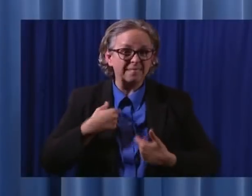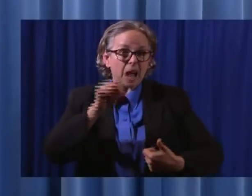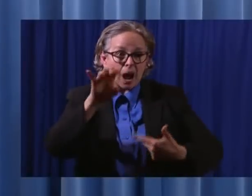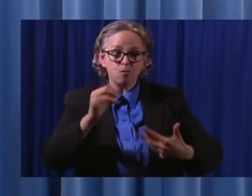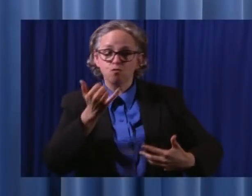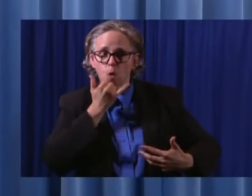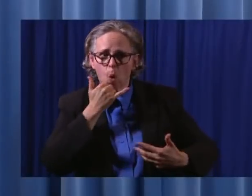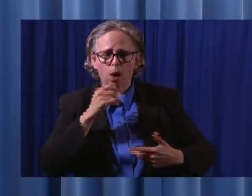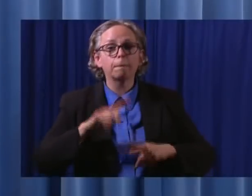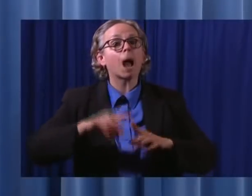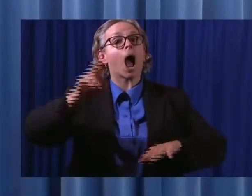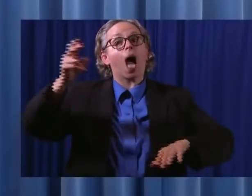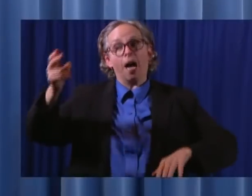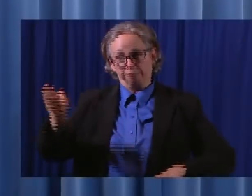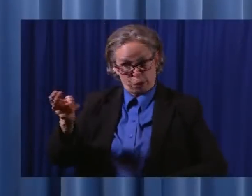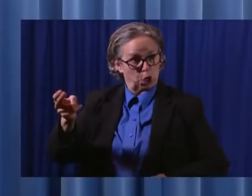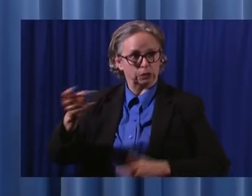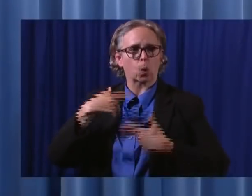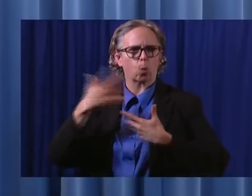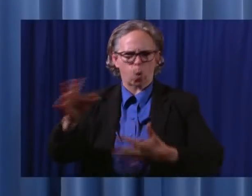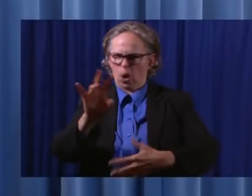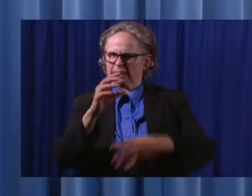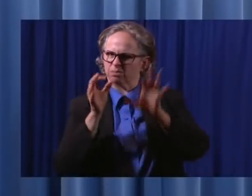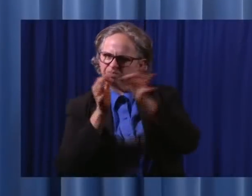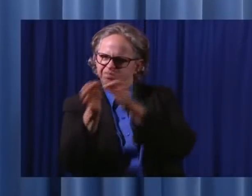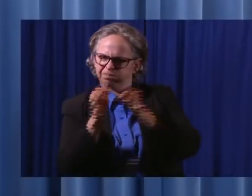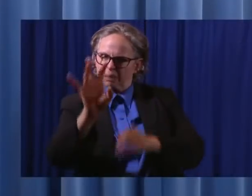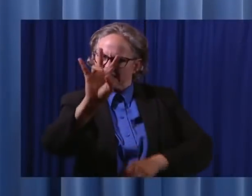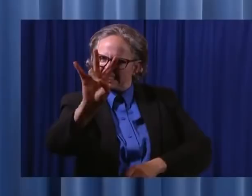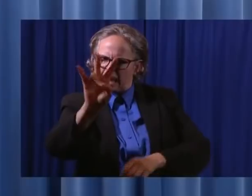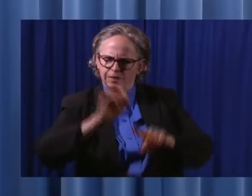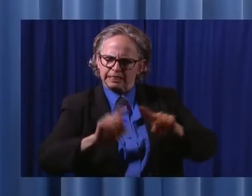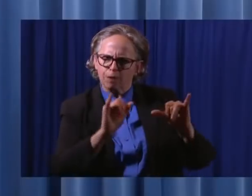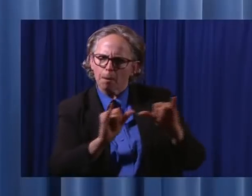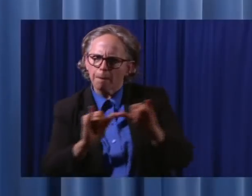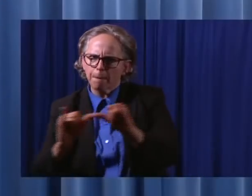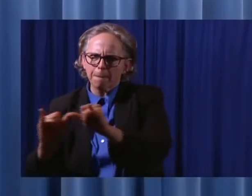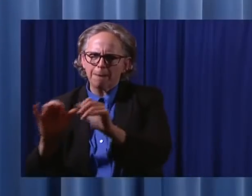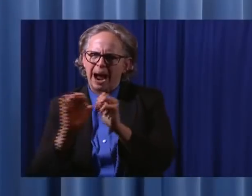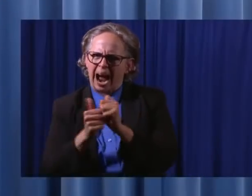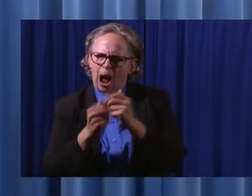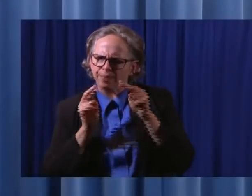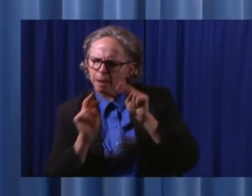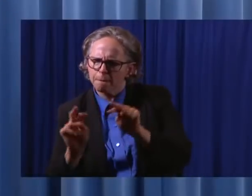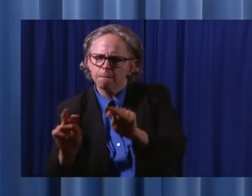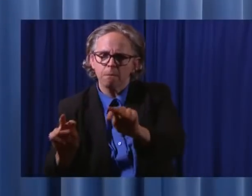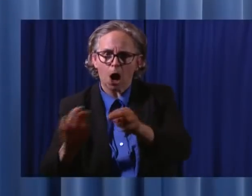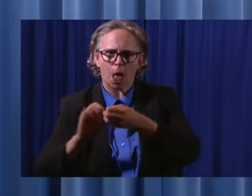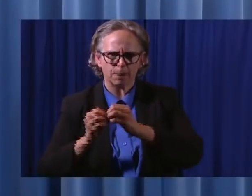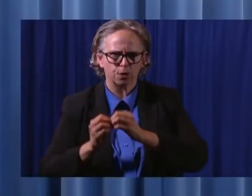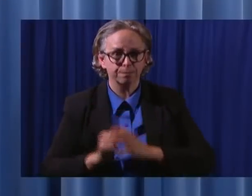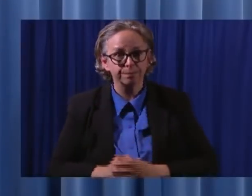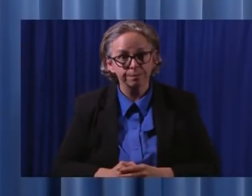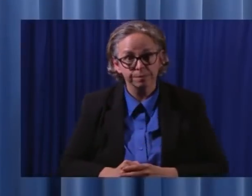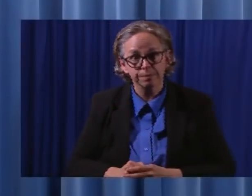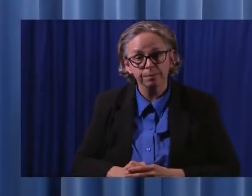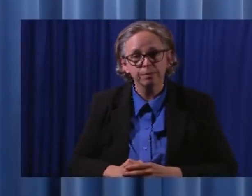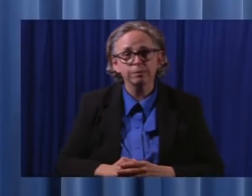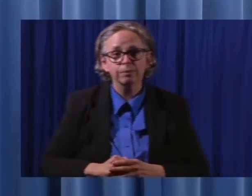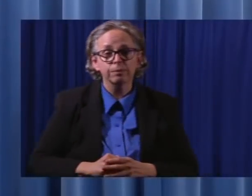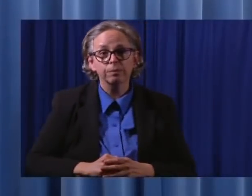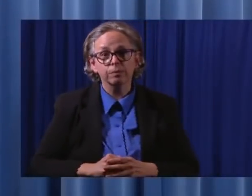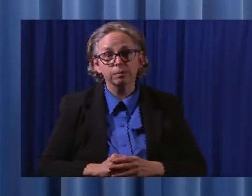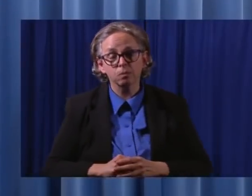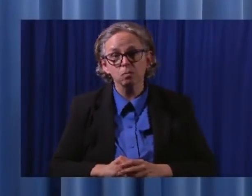that are there that they're using. And so when I come in, as I've